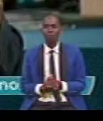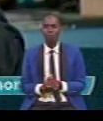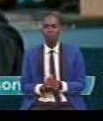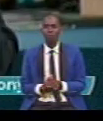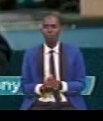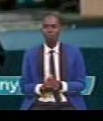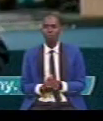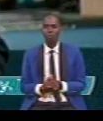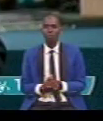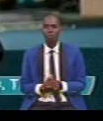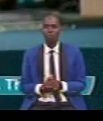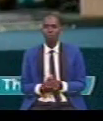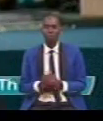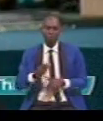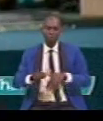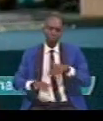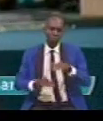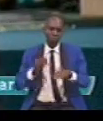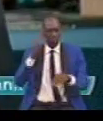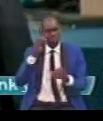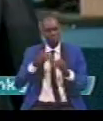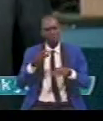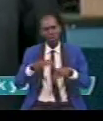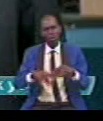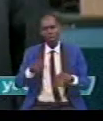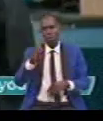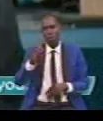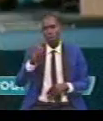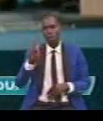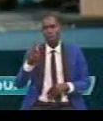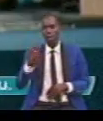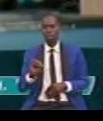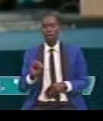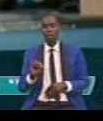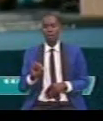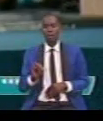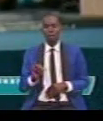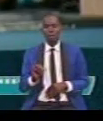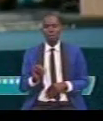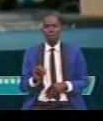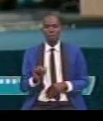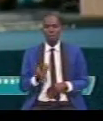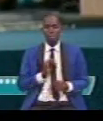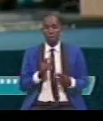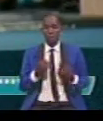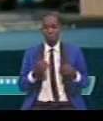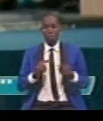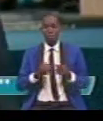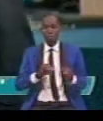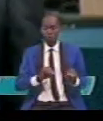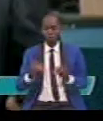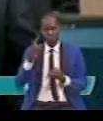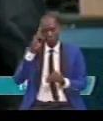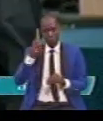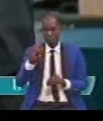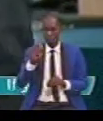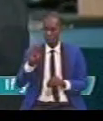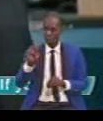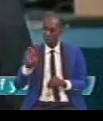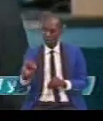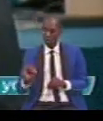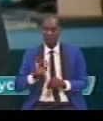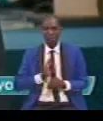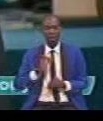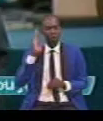more than over a kilometer. And I said, no, I'm just going to die. How am I going to manage